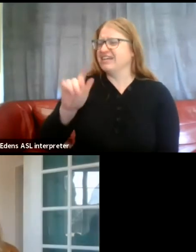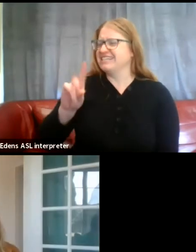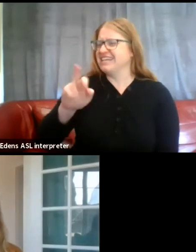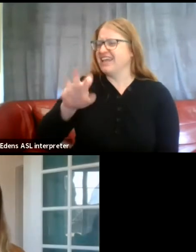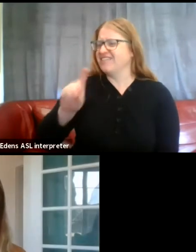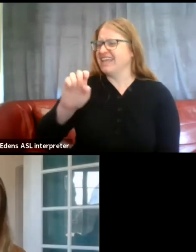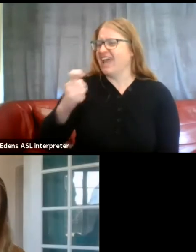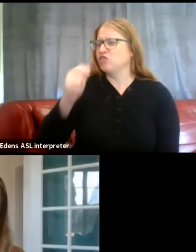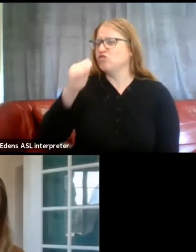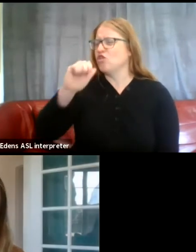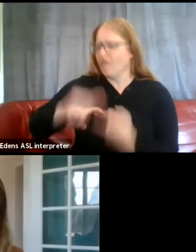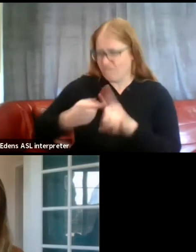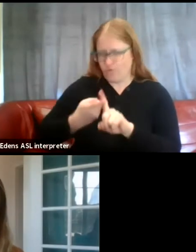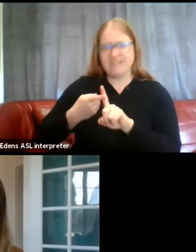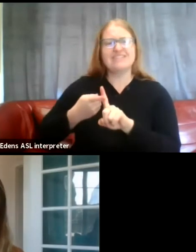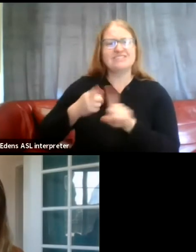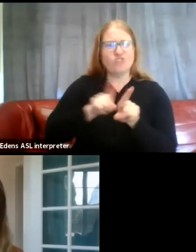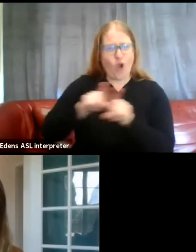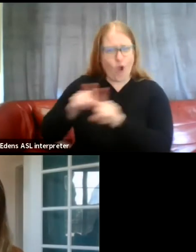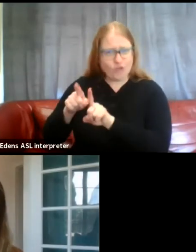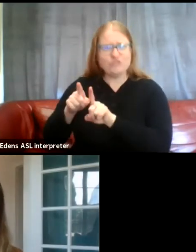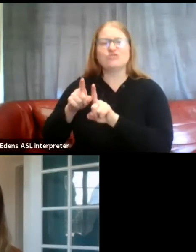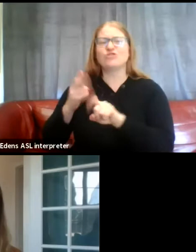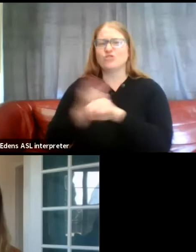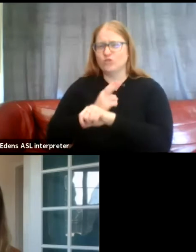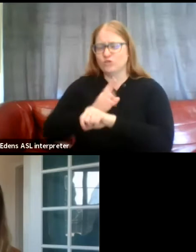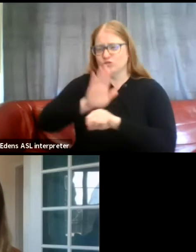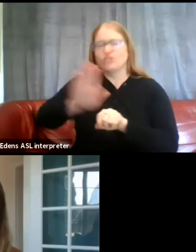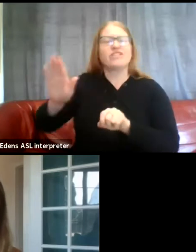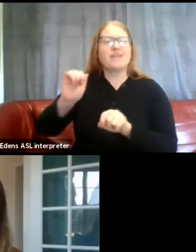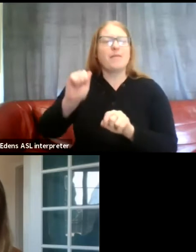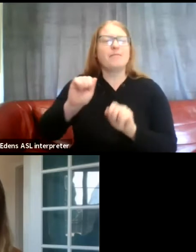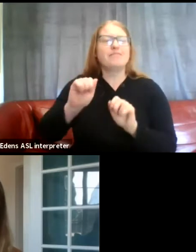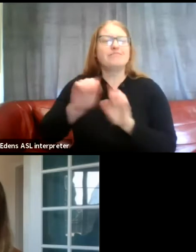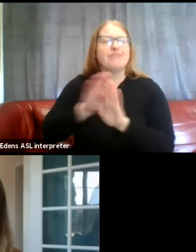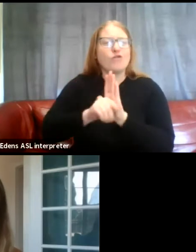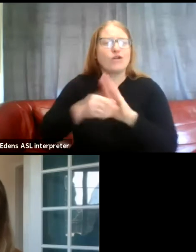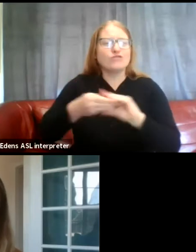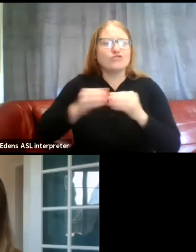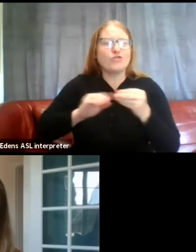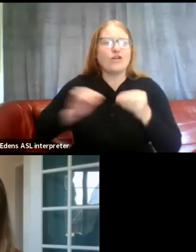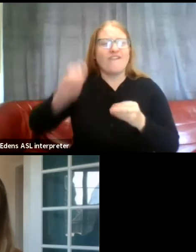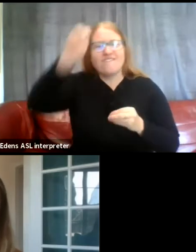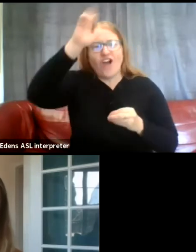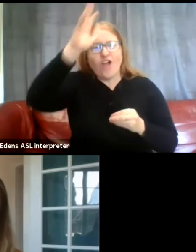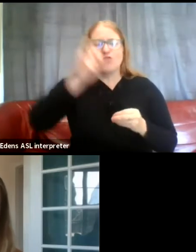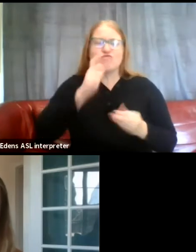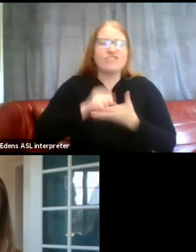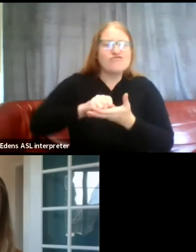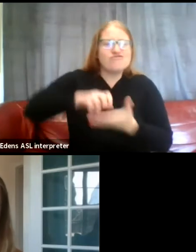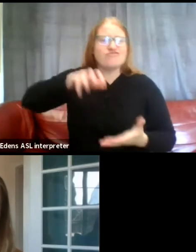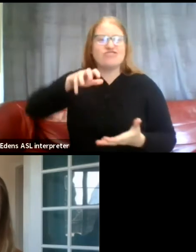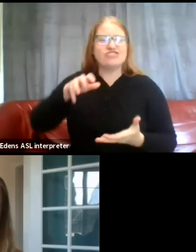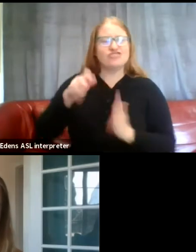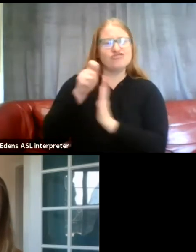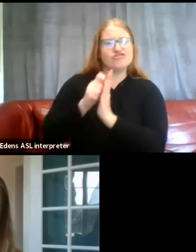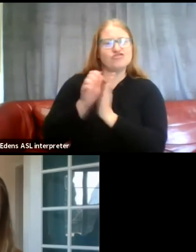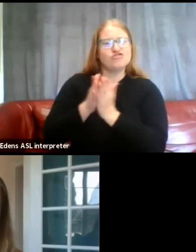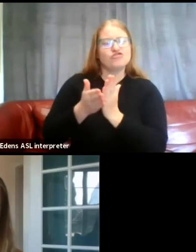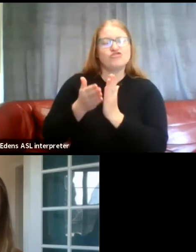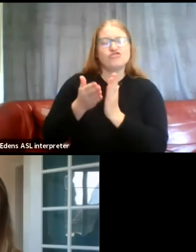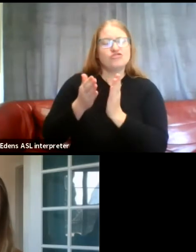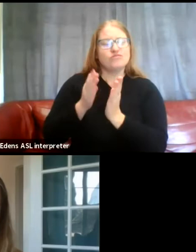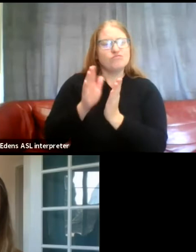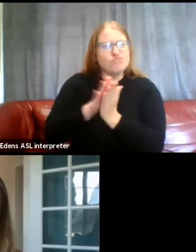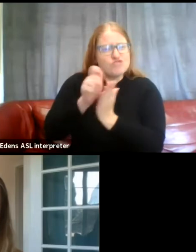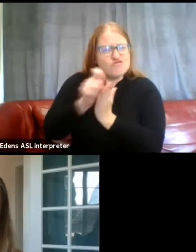so there's the backstory for that character where her mm-hmm. father is this elite WASPy novelist comes from a non-Jewish woman. So you can't say, you